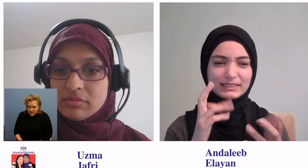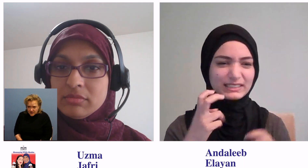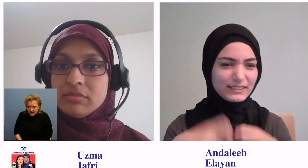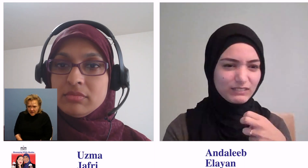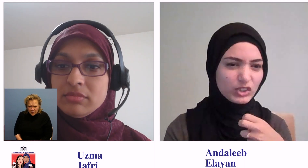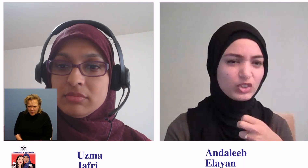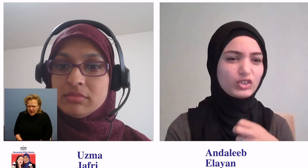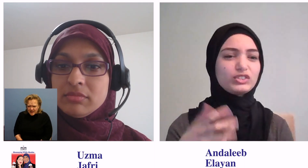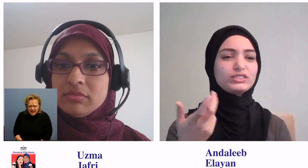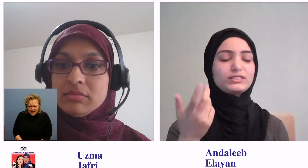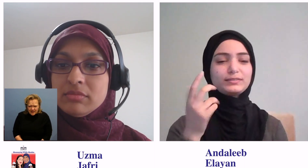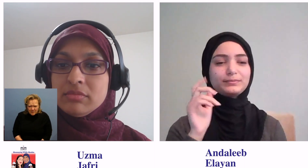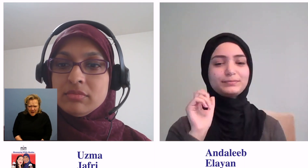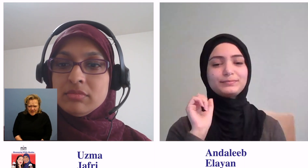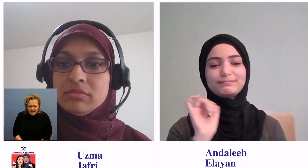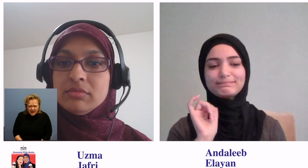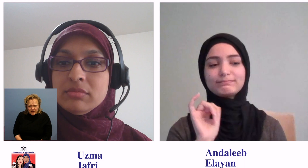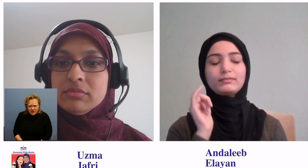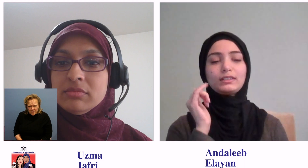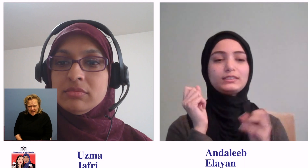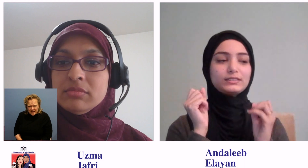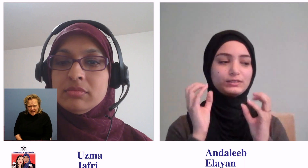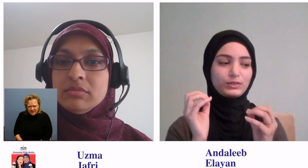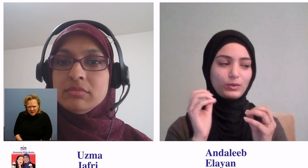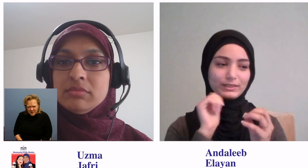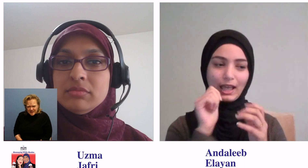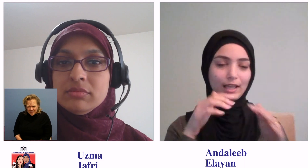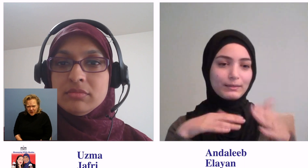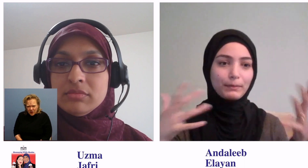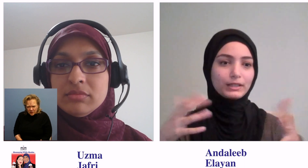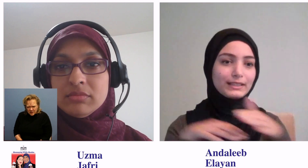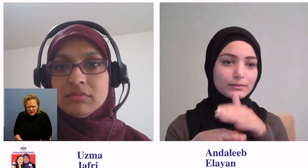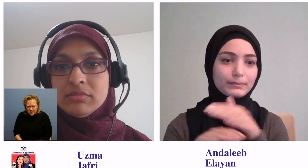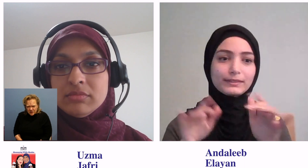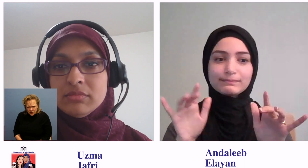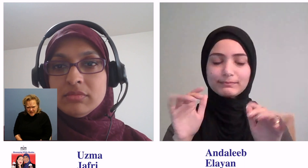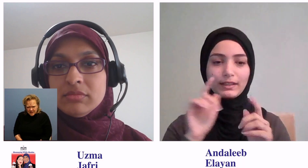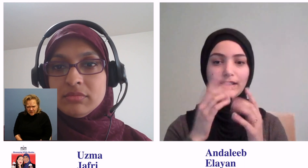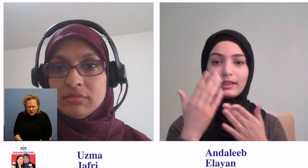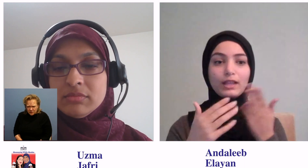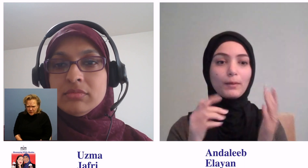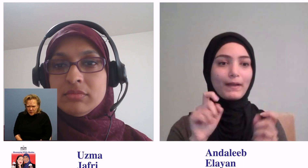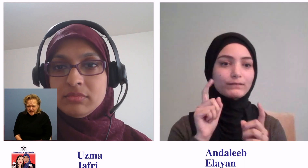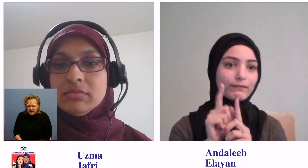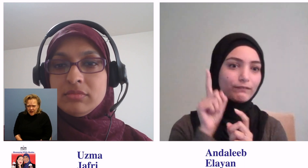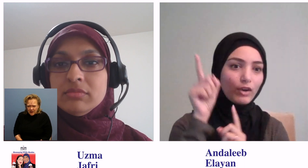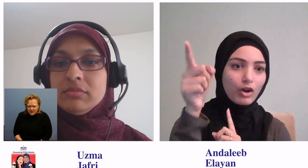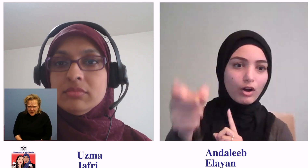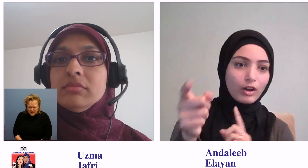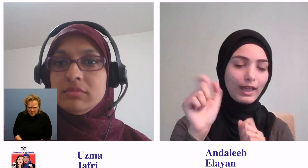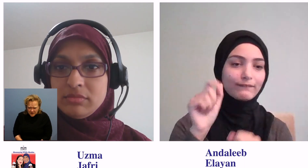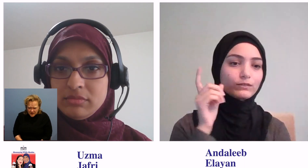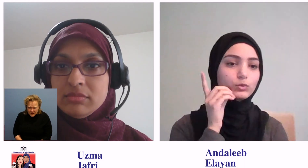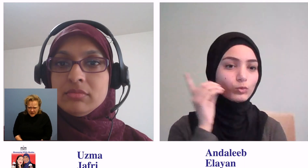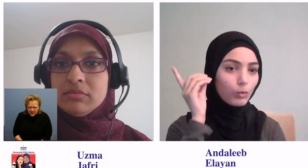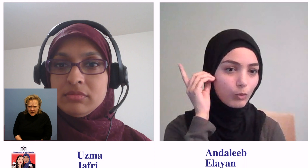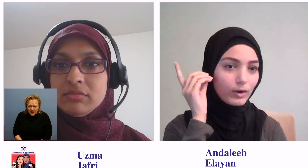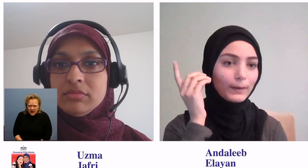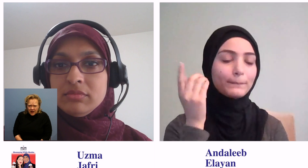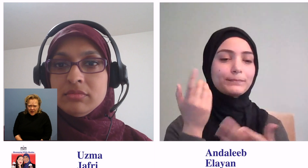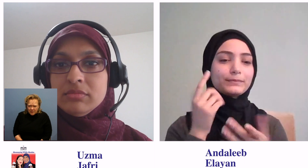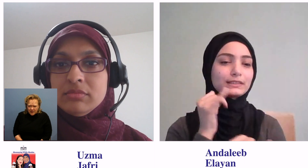daughters. They realized that in Palestine, it was going to be a little bit difficult to raise deaf children. There wasn't a lot of accessibility.